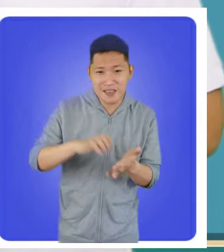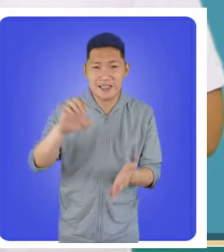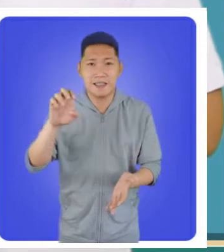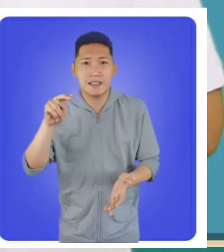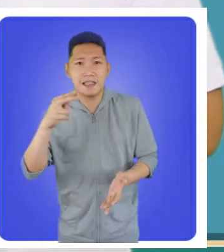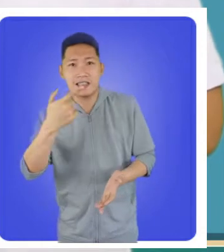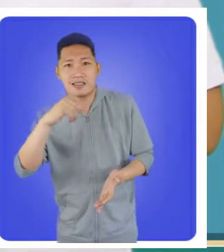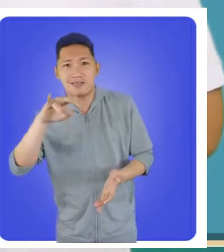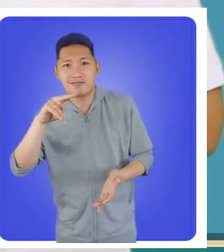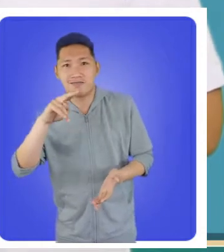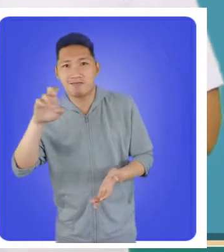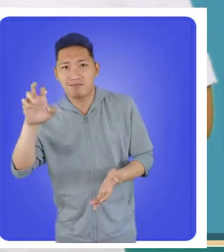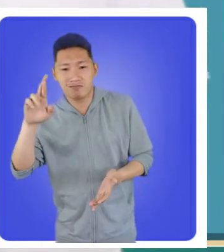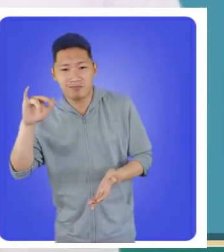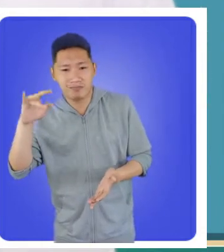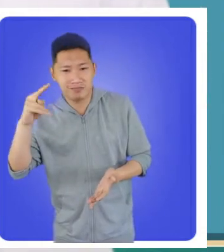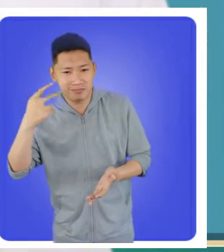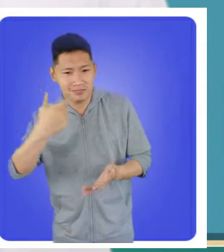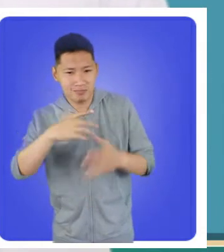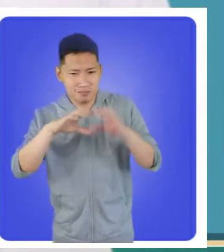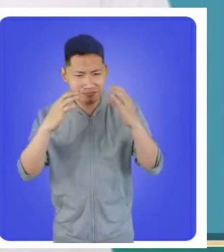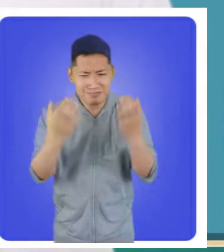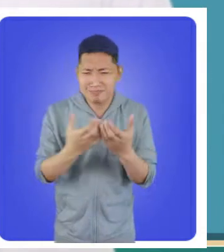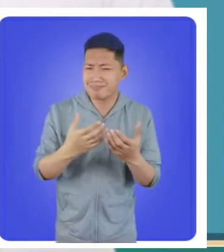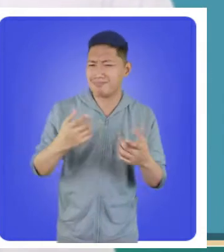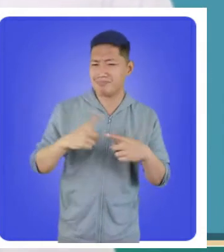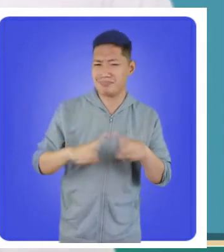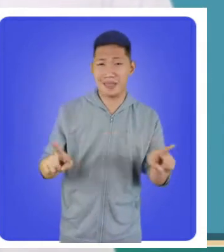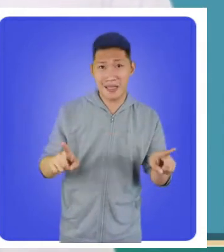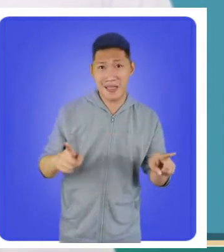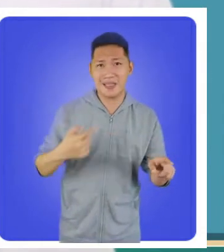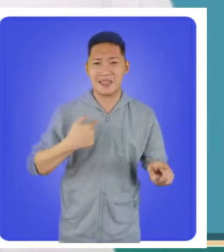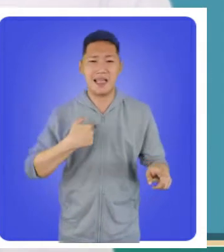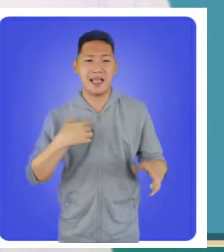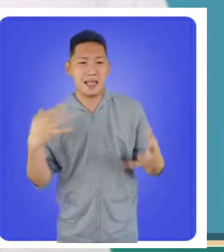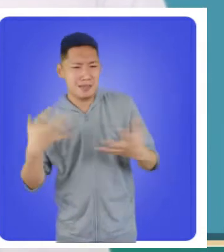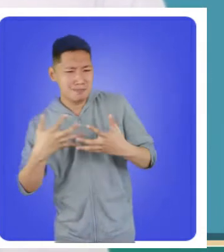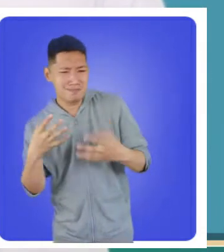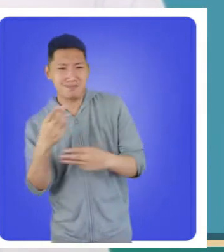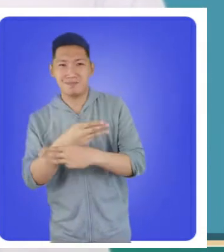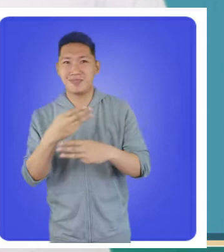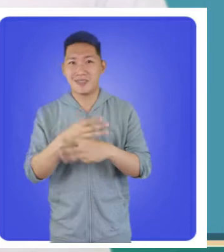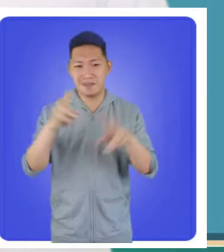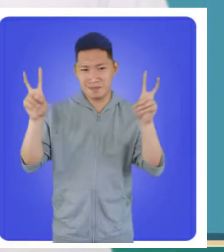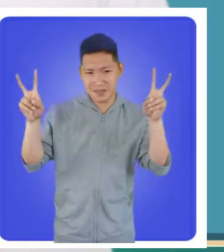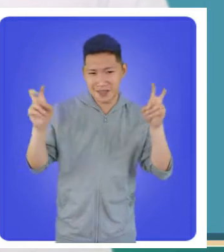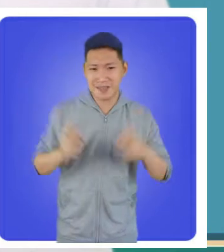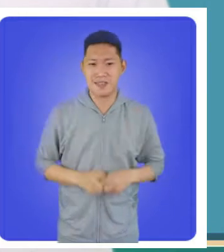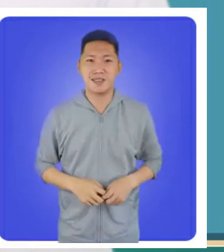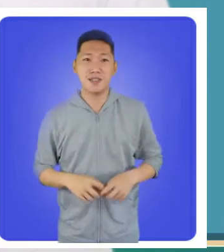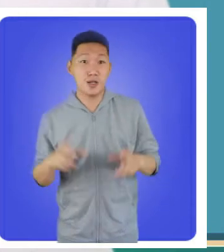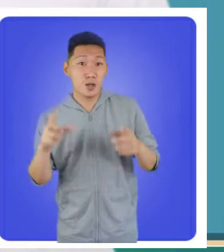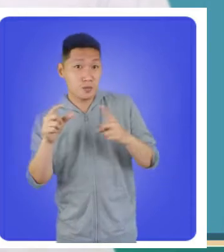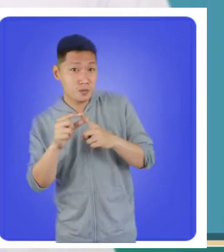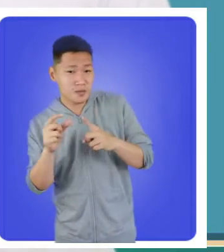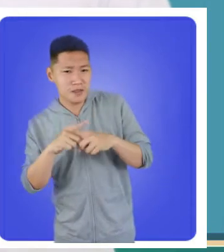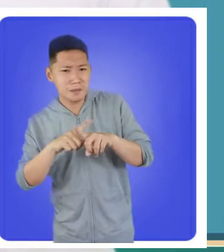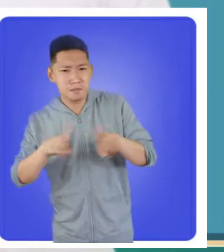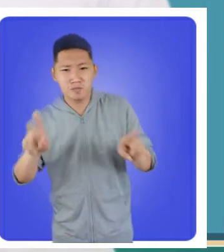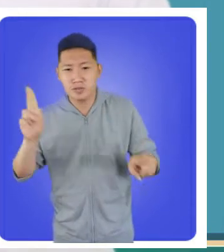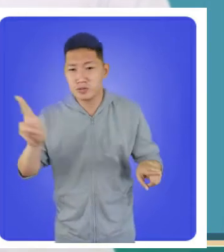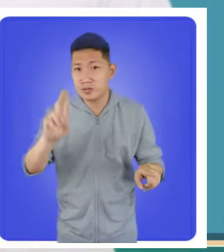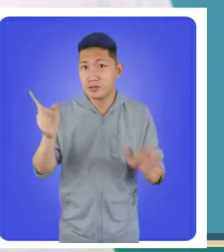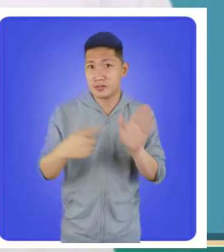engineering class, but I fear mathematics subjects. The word but was used to show